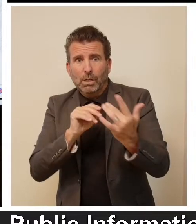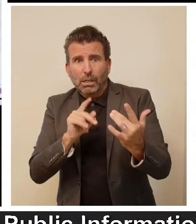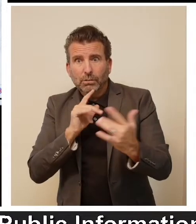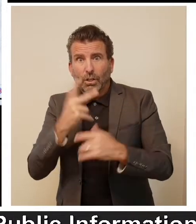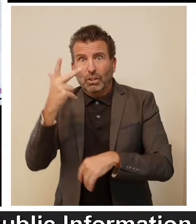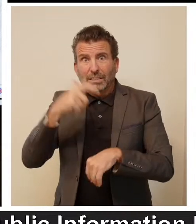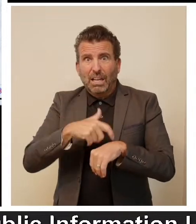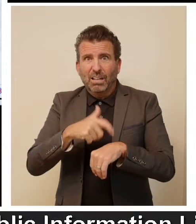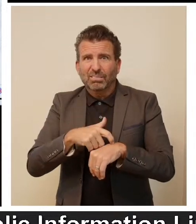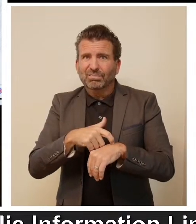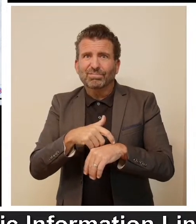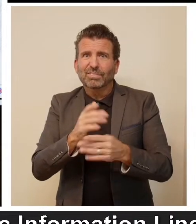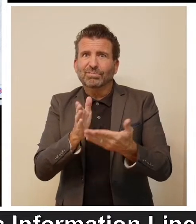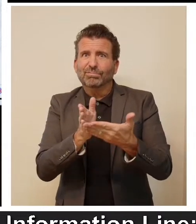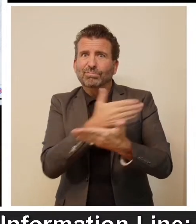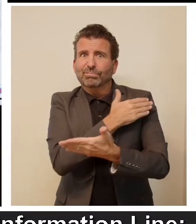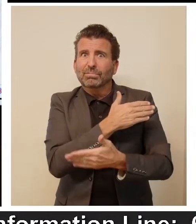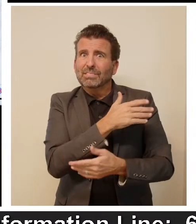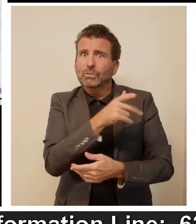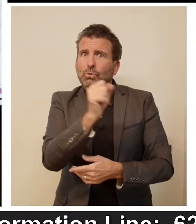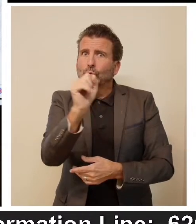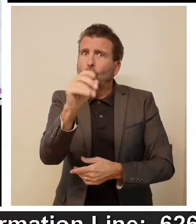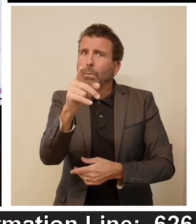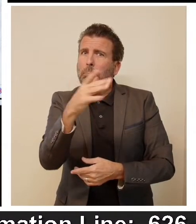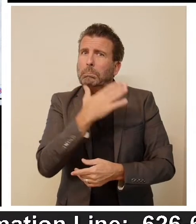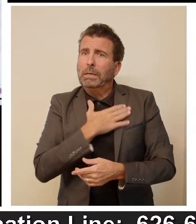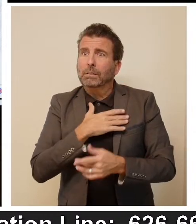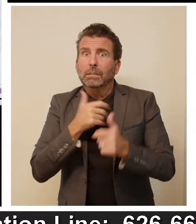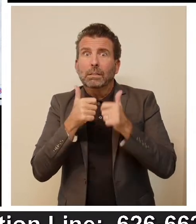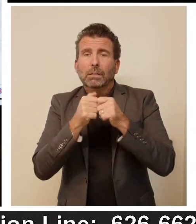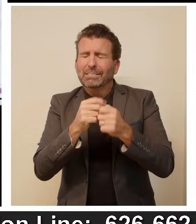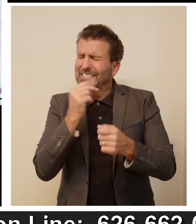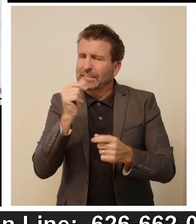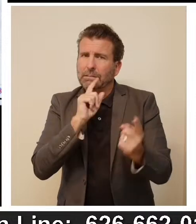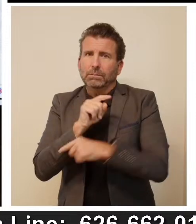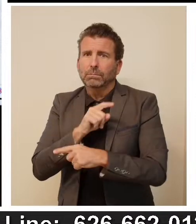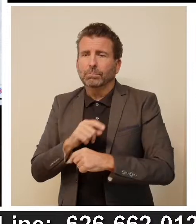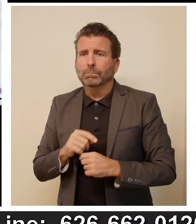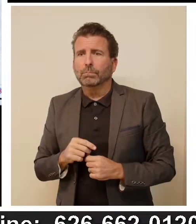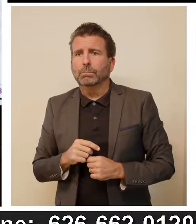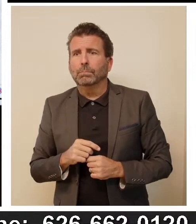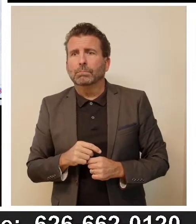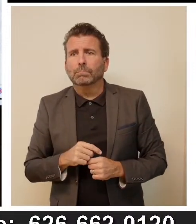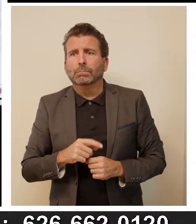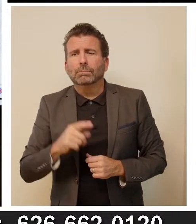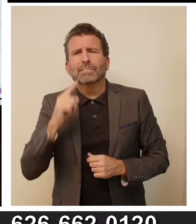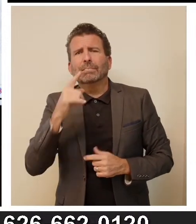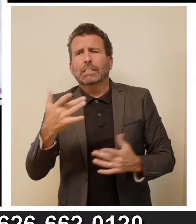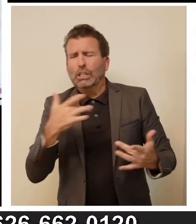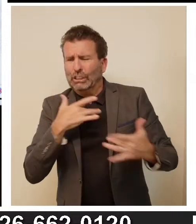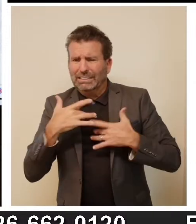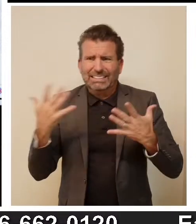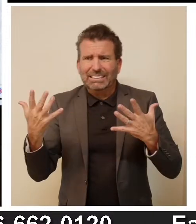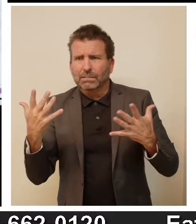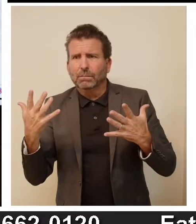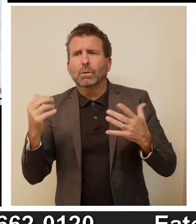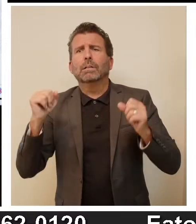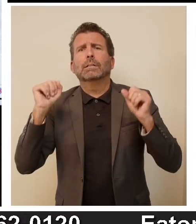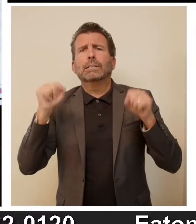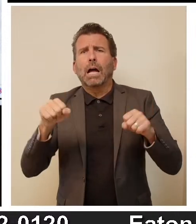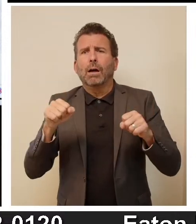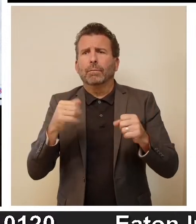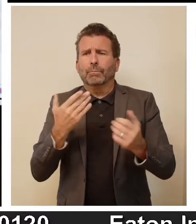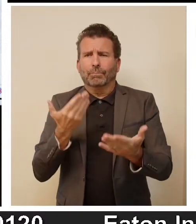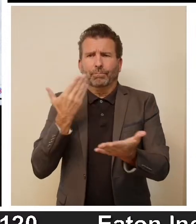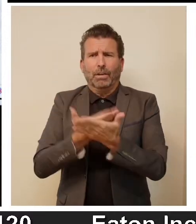texting you or calling you, please call our 800 number to verify that it is indeed an inspector. And when you meet with